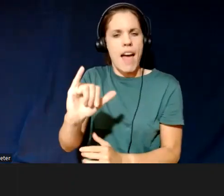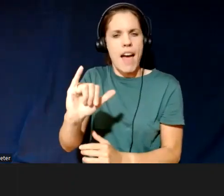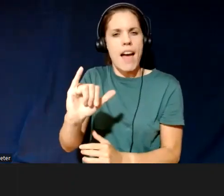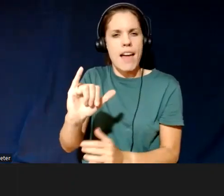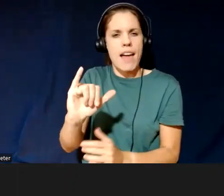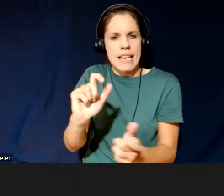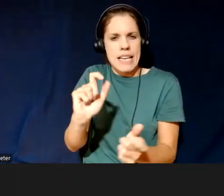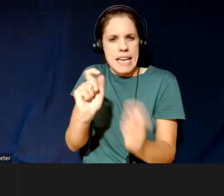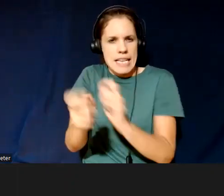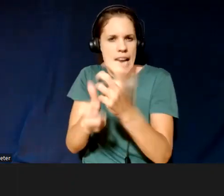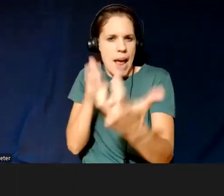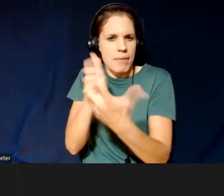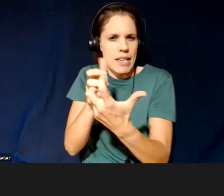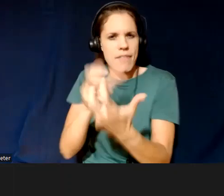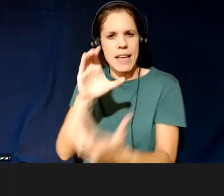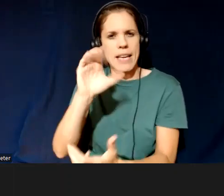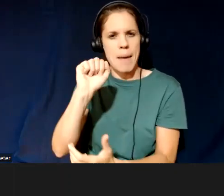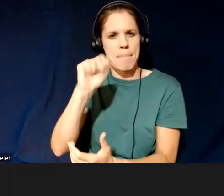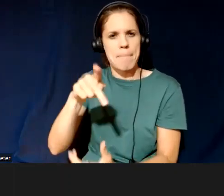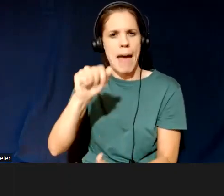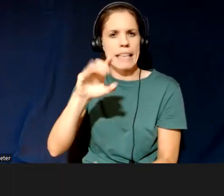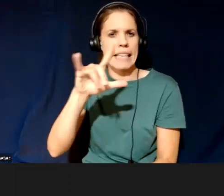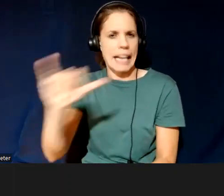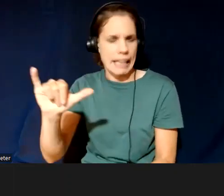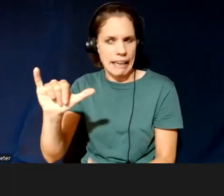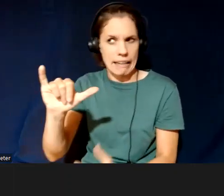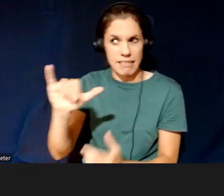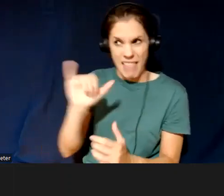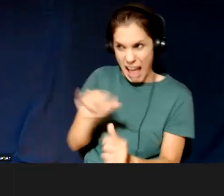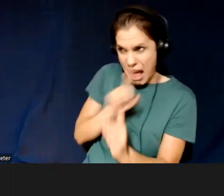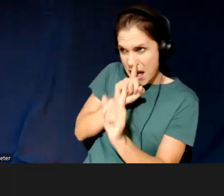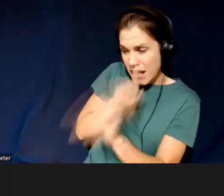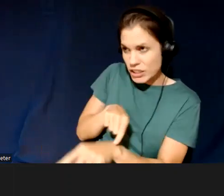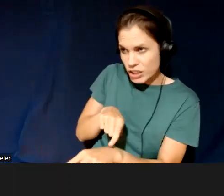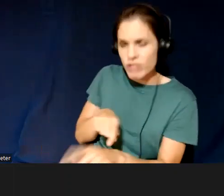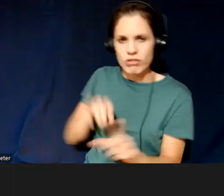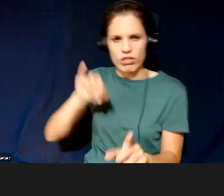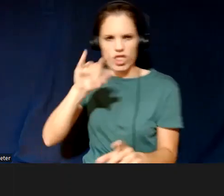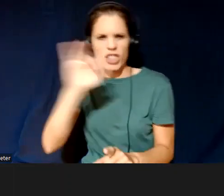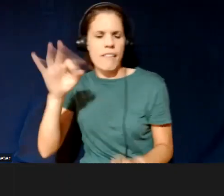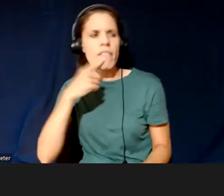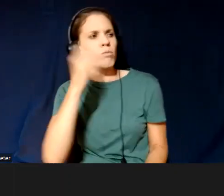So hopefully that kind of got at your question. Oh yeah, no, I think that probably